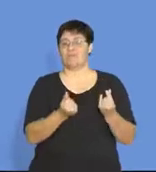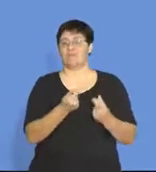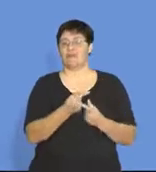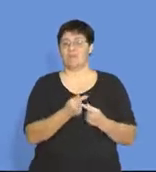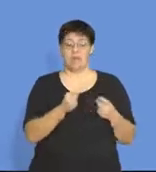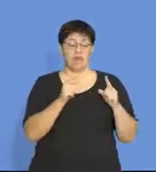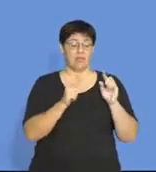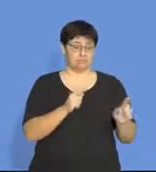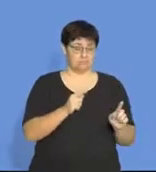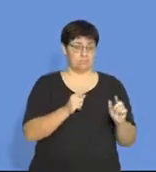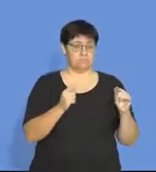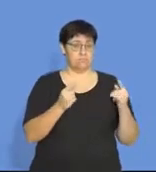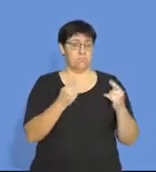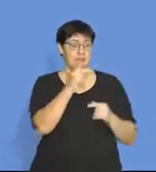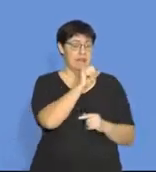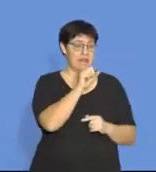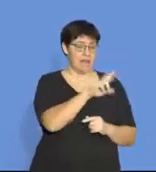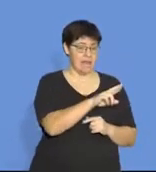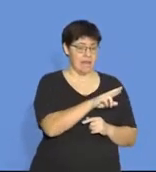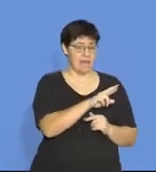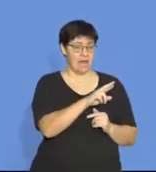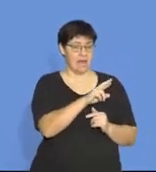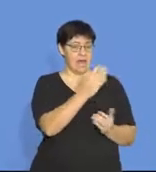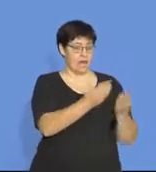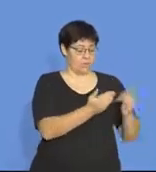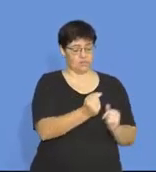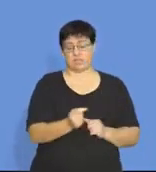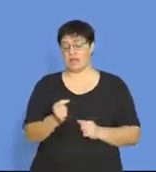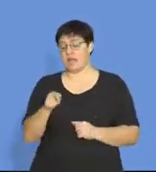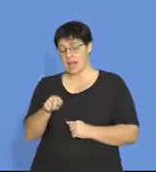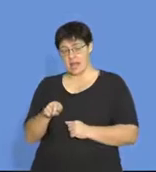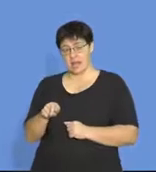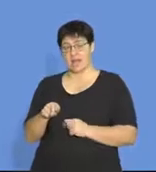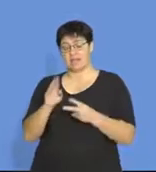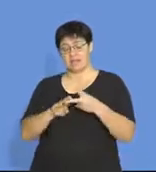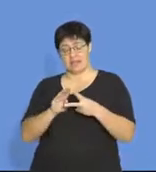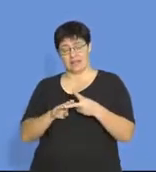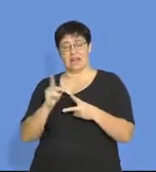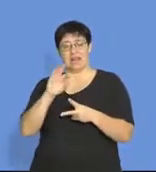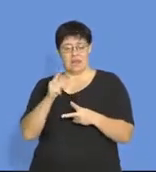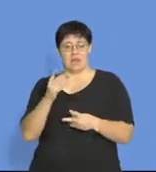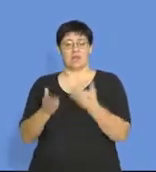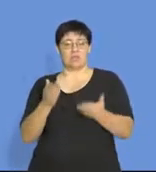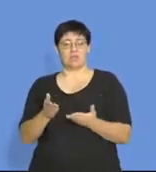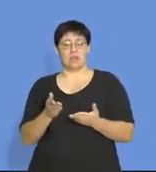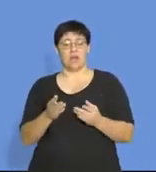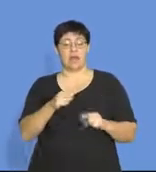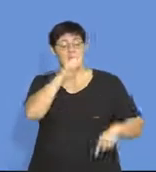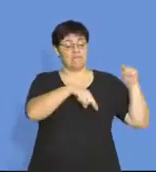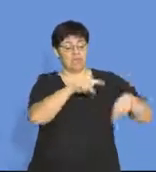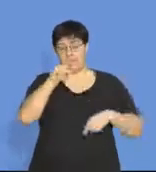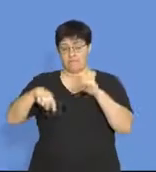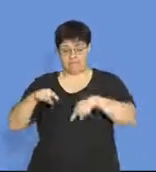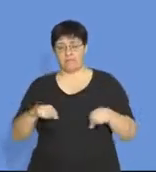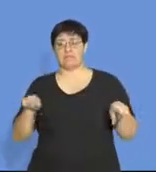solving two linear equations, right, with same two variables? And you know that as soon as it's two